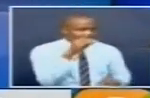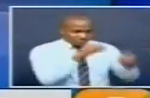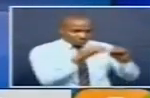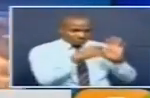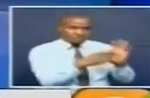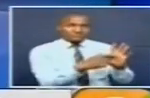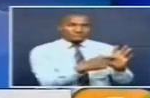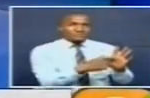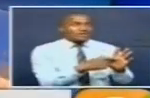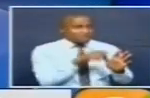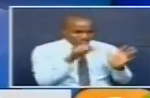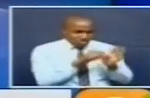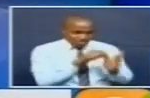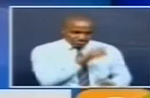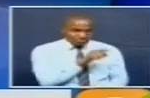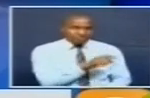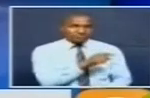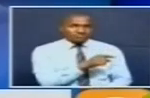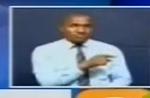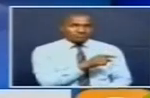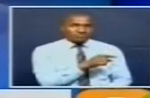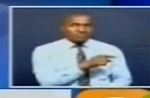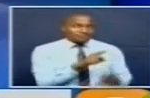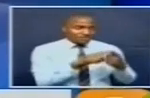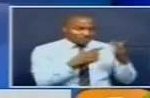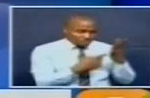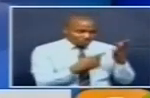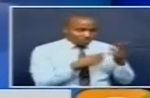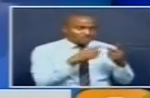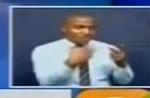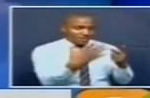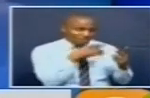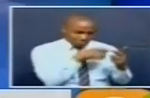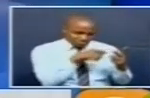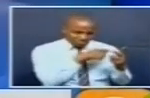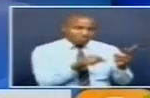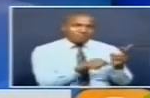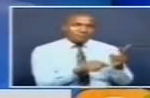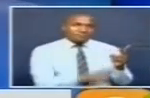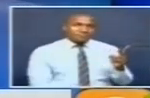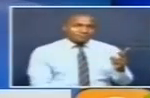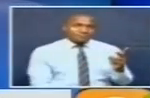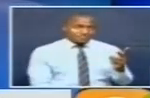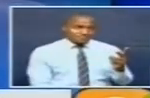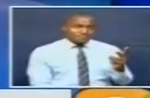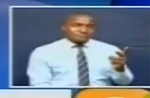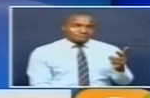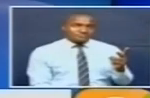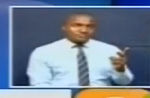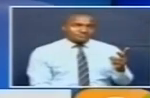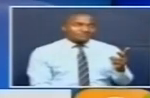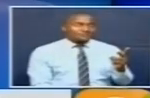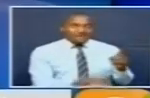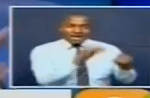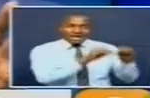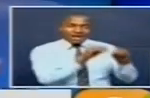this is where we have a problem. Right. Especially the two key tenders, technology and ballot paper. Right. Now, ultimately, I mean, the election technology